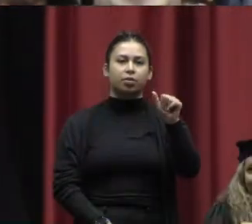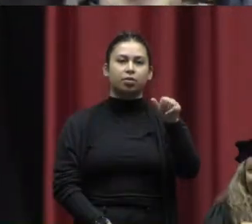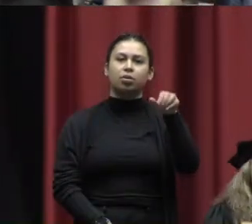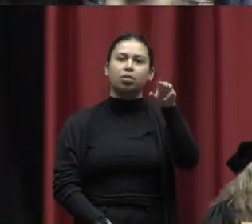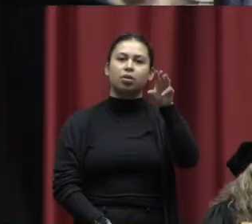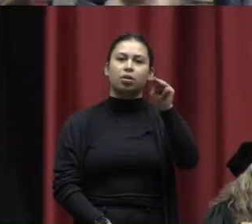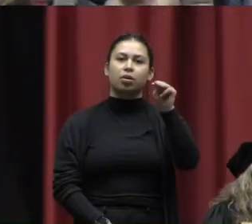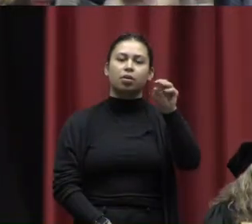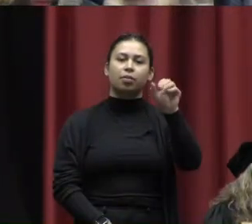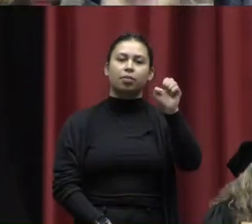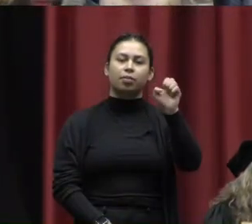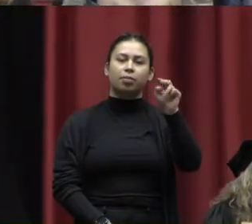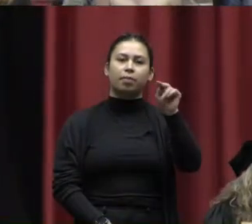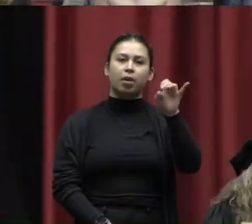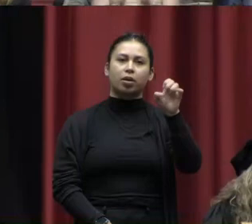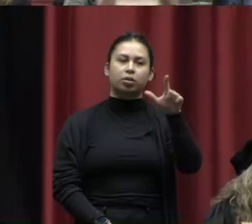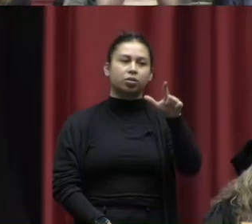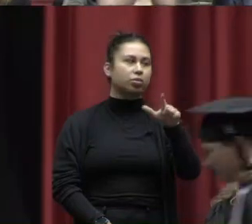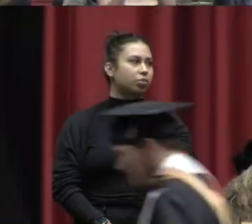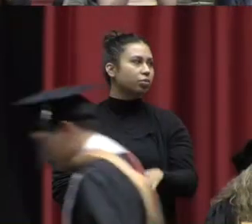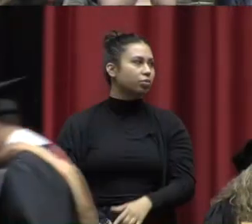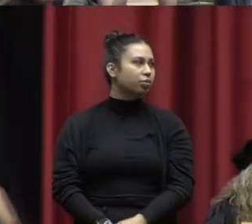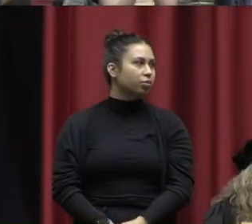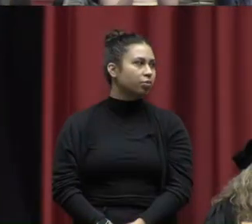Emmanuel Yela,